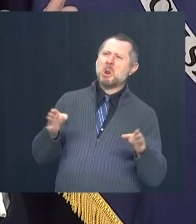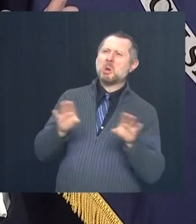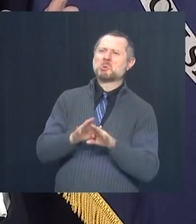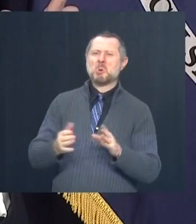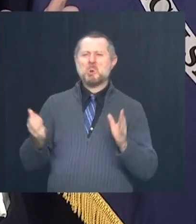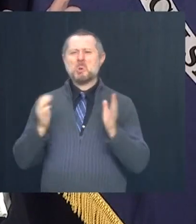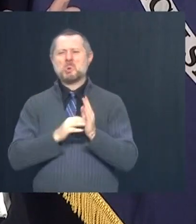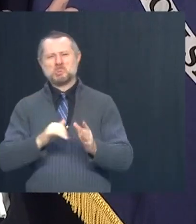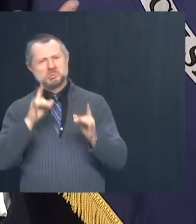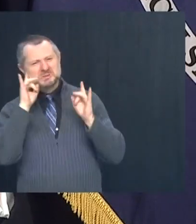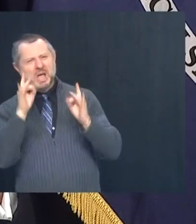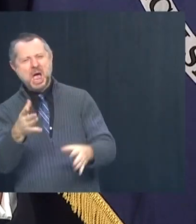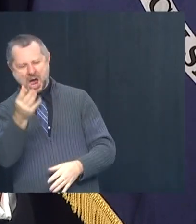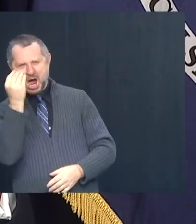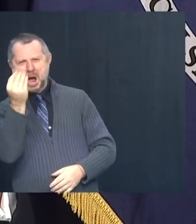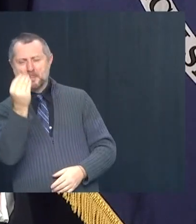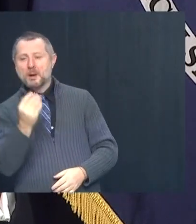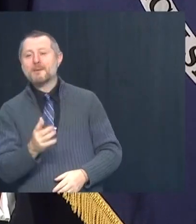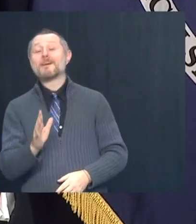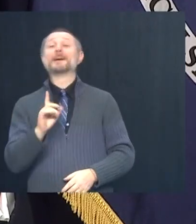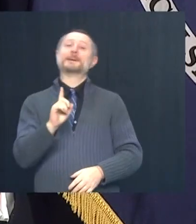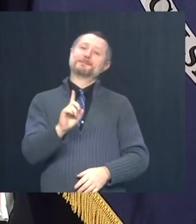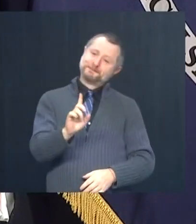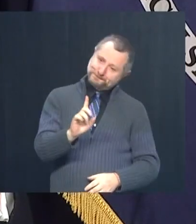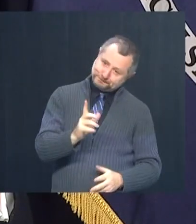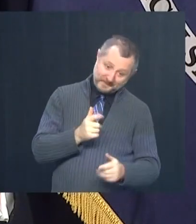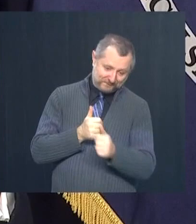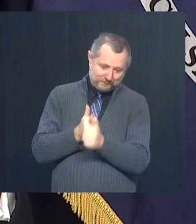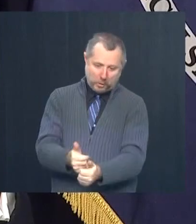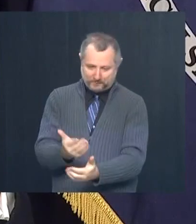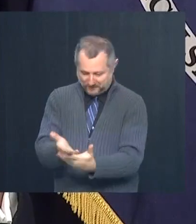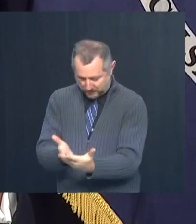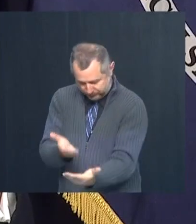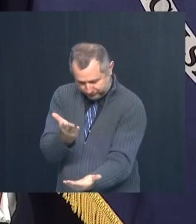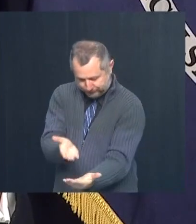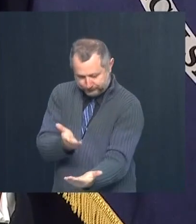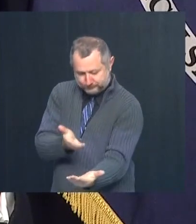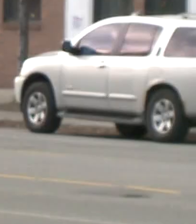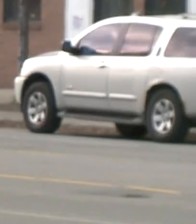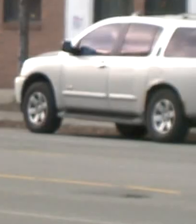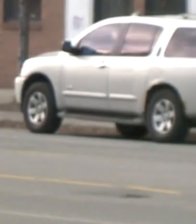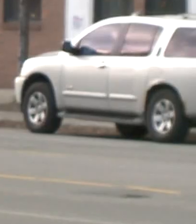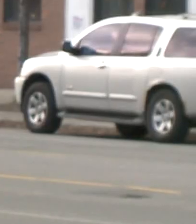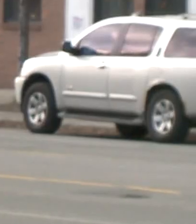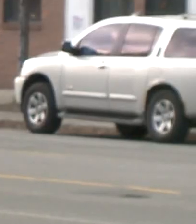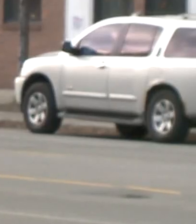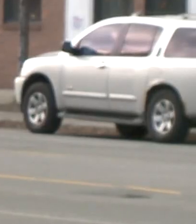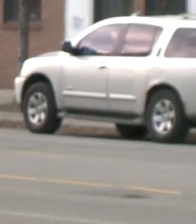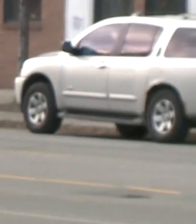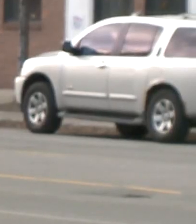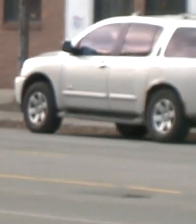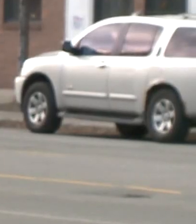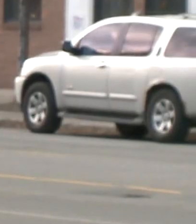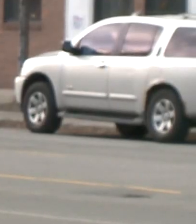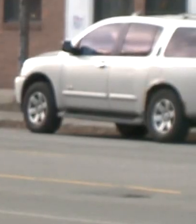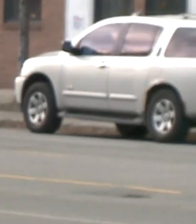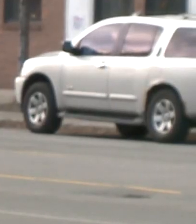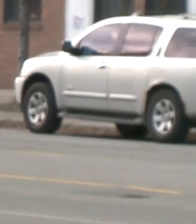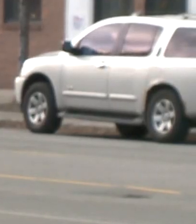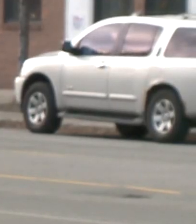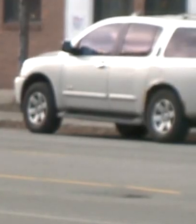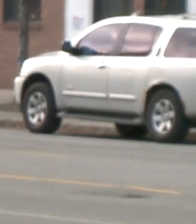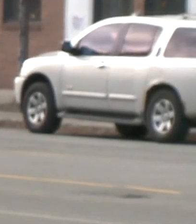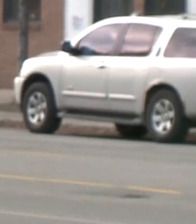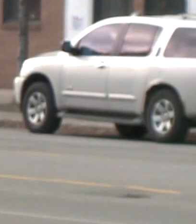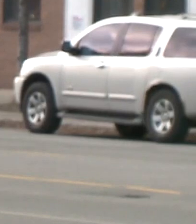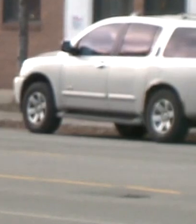terrible. Because it's the truth. It's the truth. Governor Cuomo says between now and April,